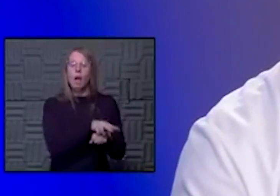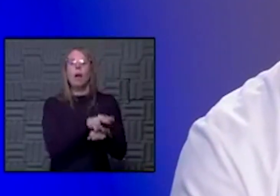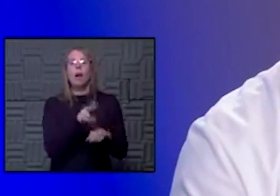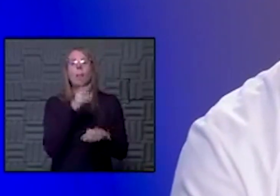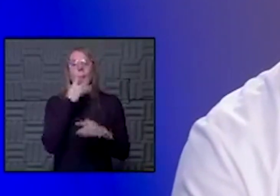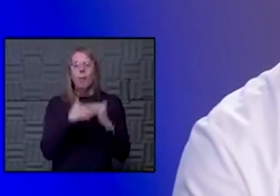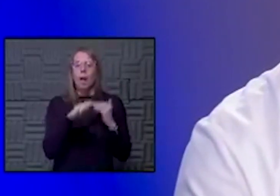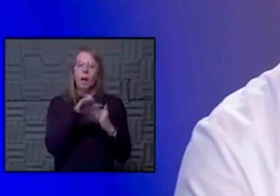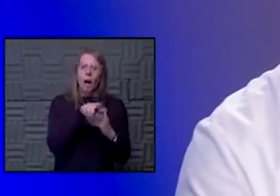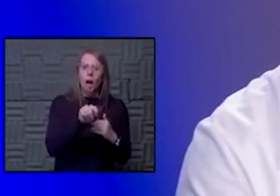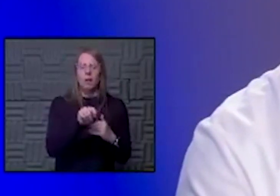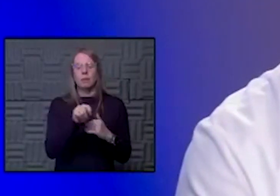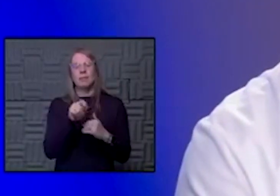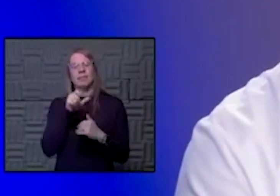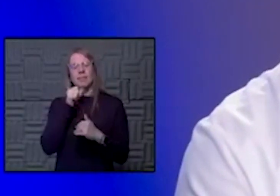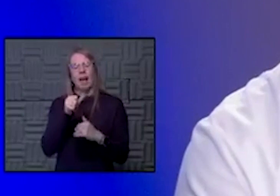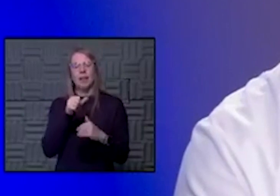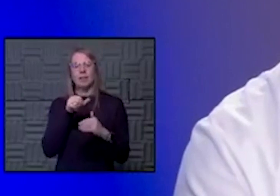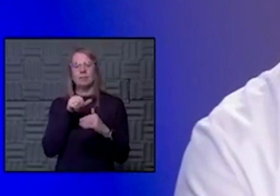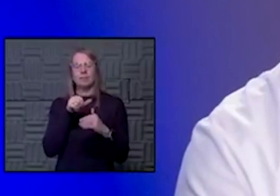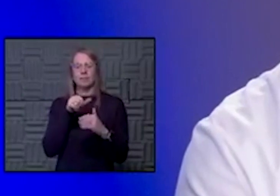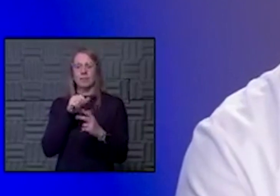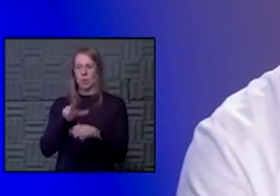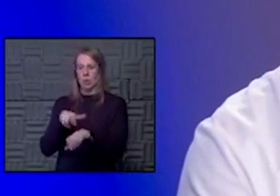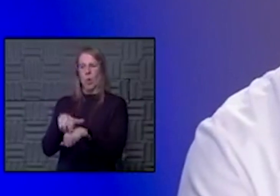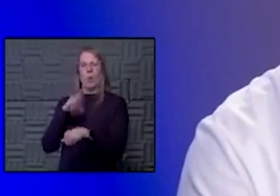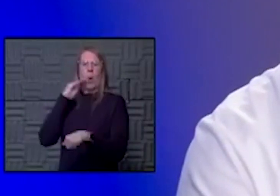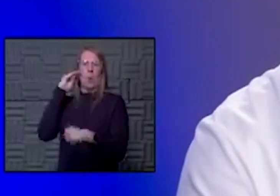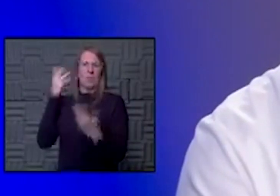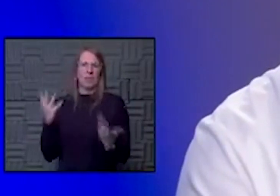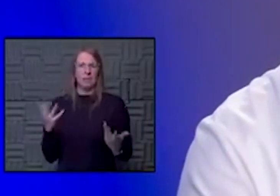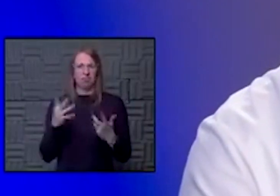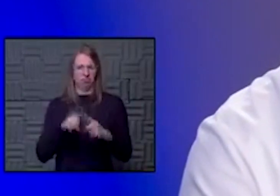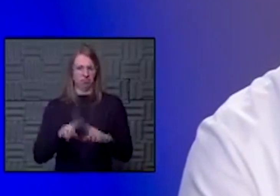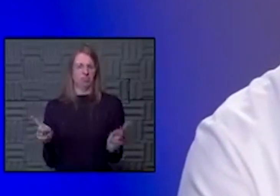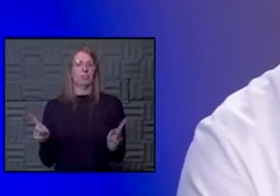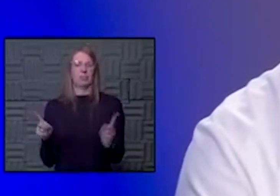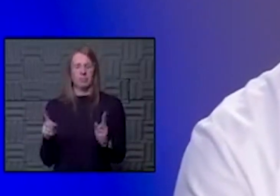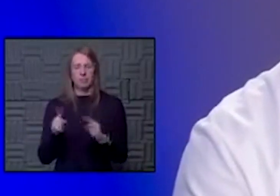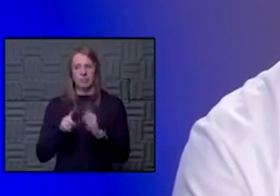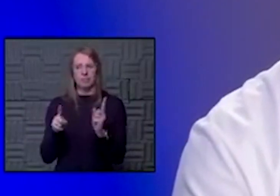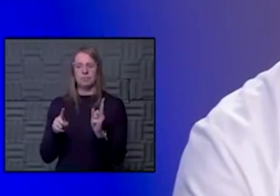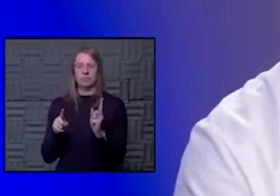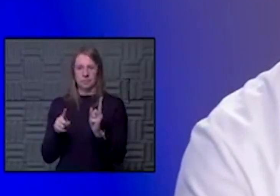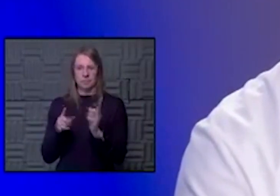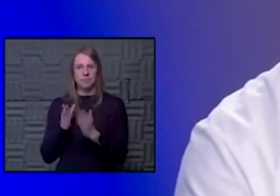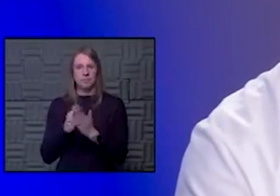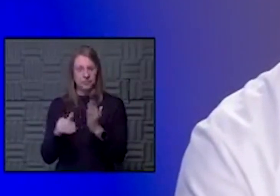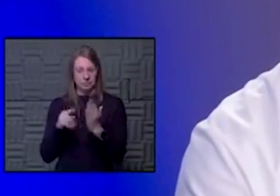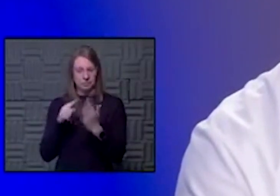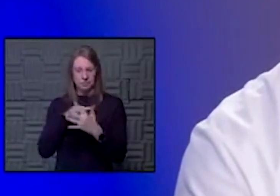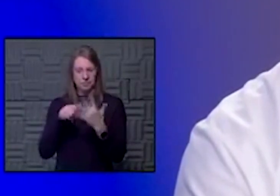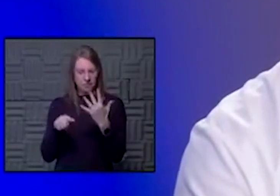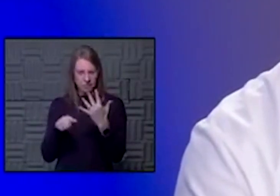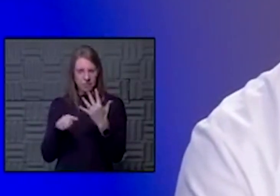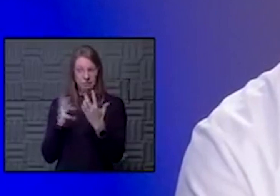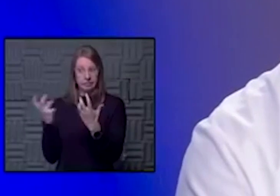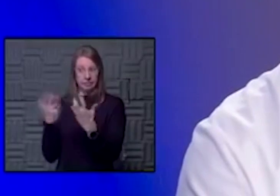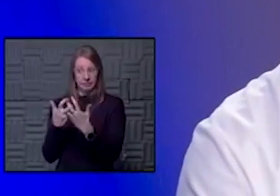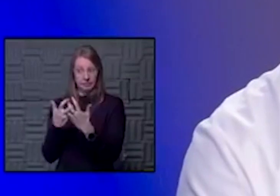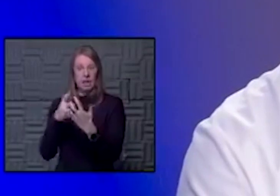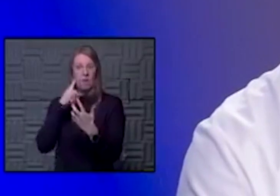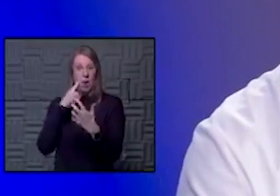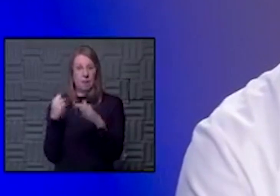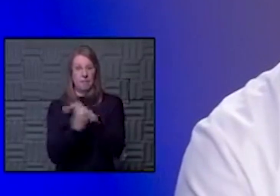clots and just, you're not in your normal state. You're not in your normal home, but there are definitely indications. And if you meet those indications, um,